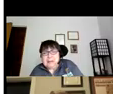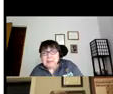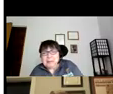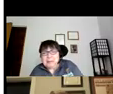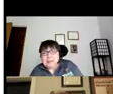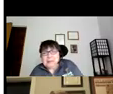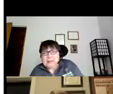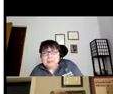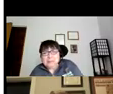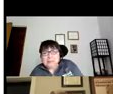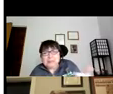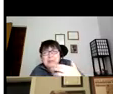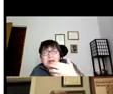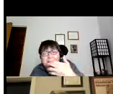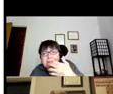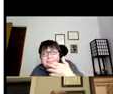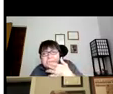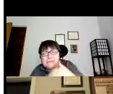but yeah, thank you.